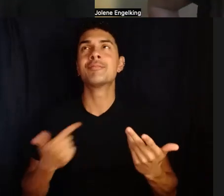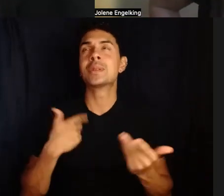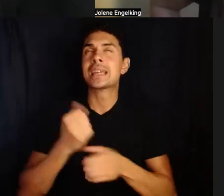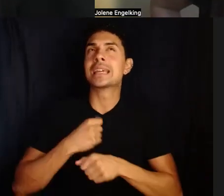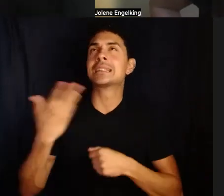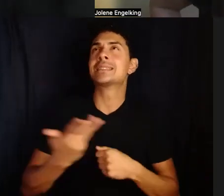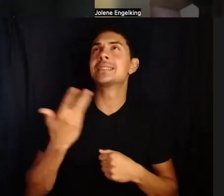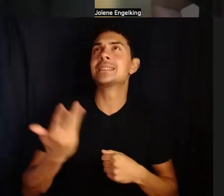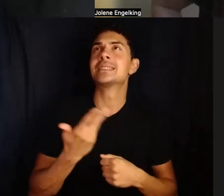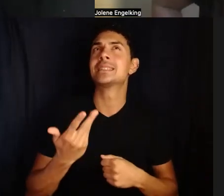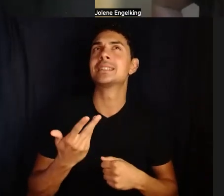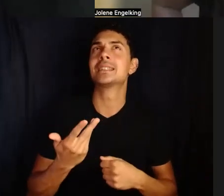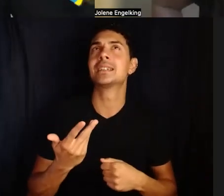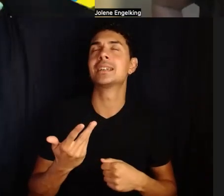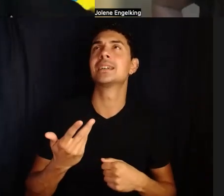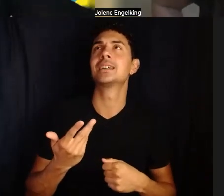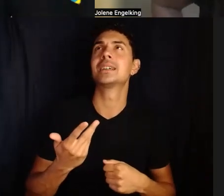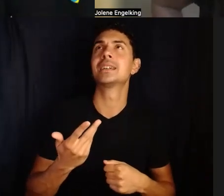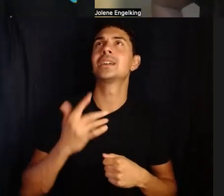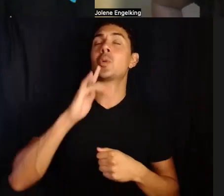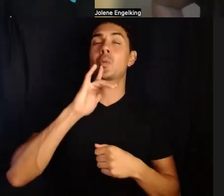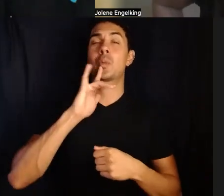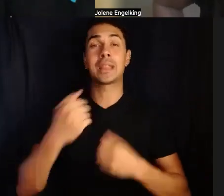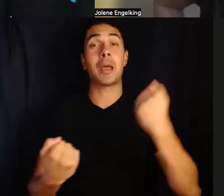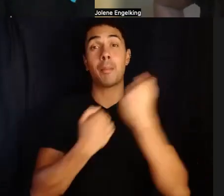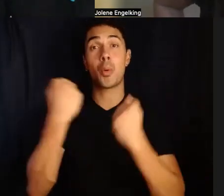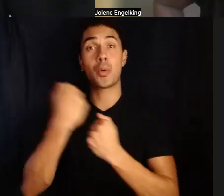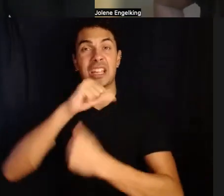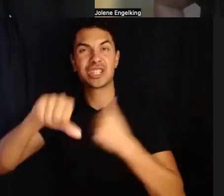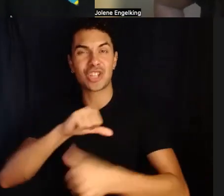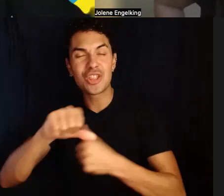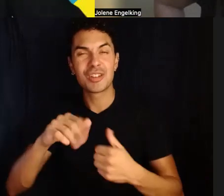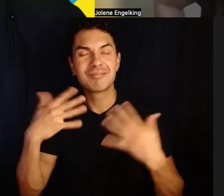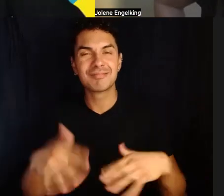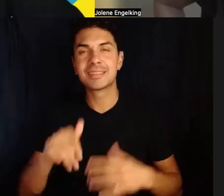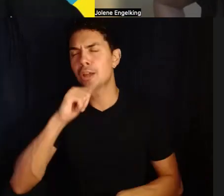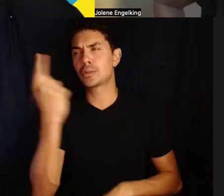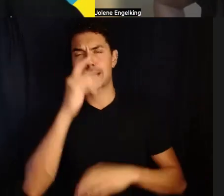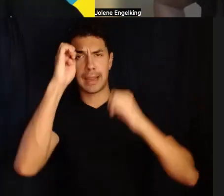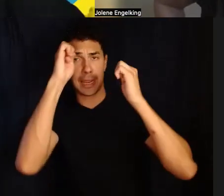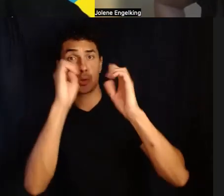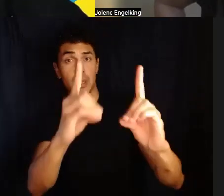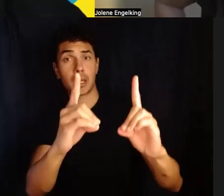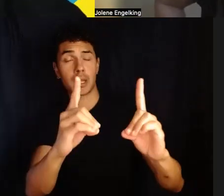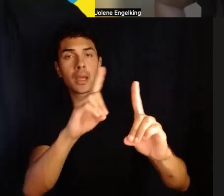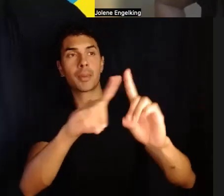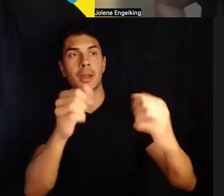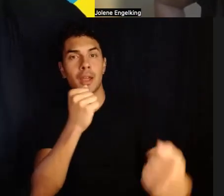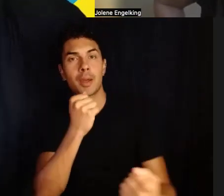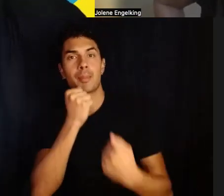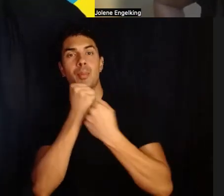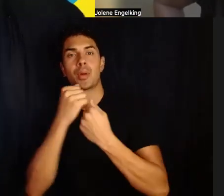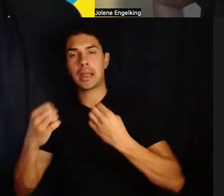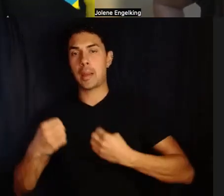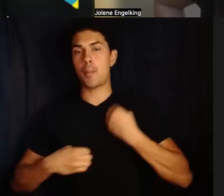working in this movement isn't easy. So really supporting each other and showing up for each other and not just educating, but also like supporting each other's emotional